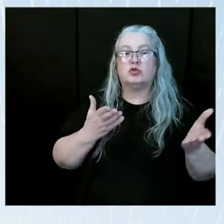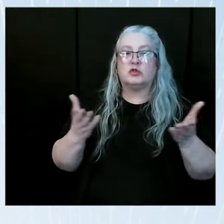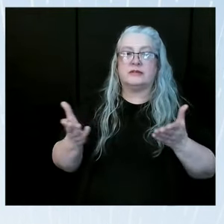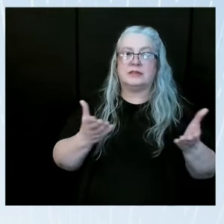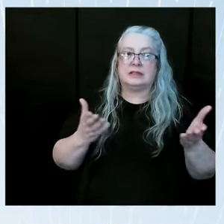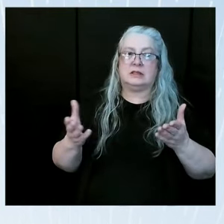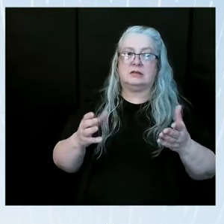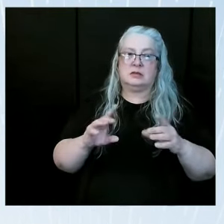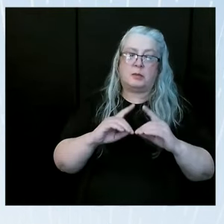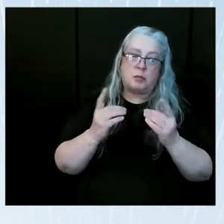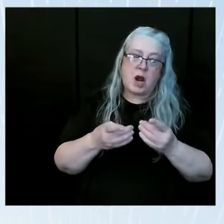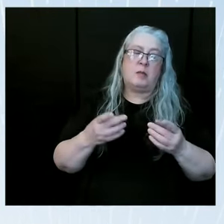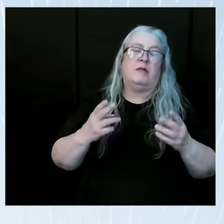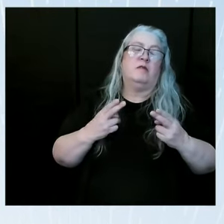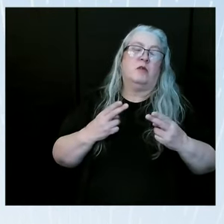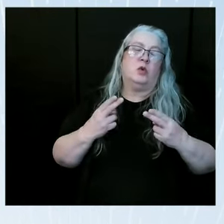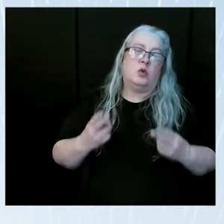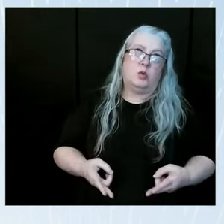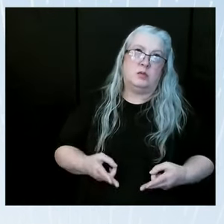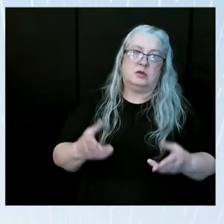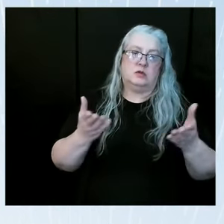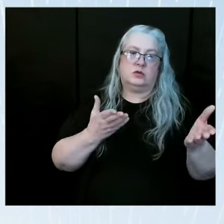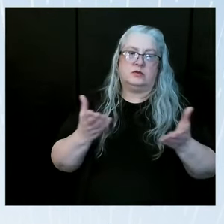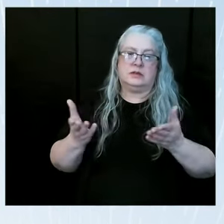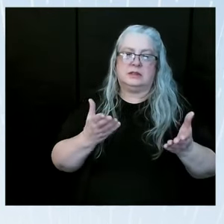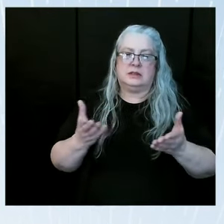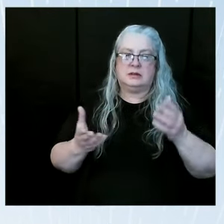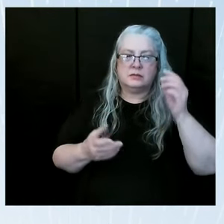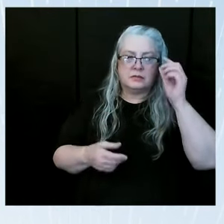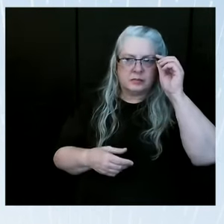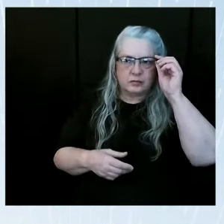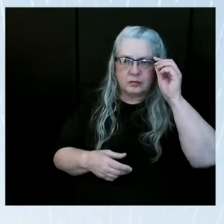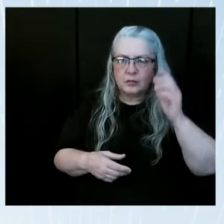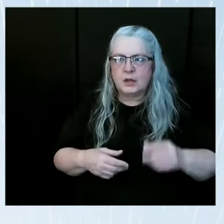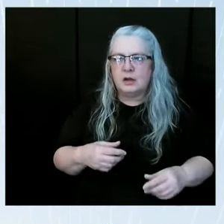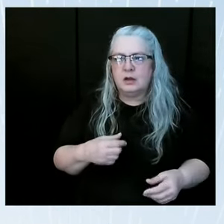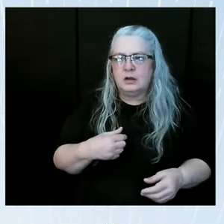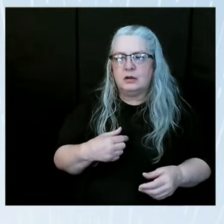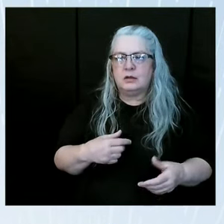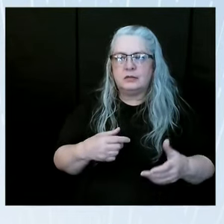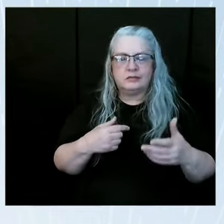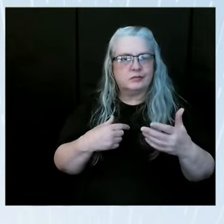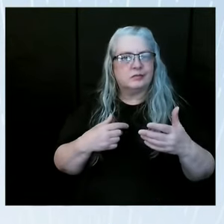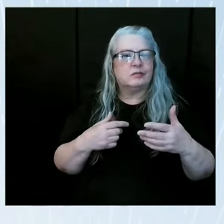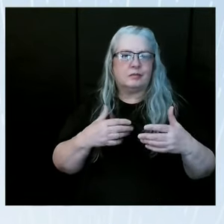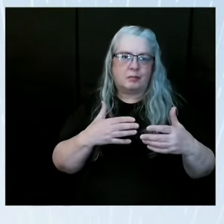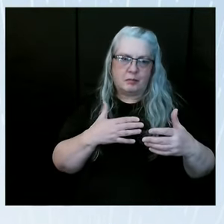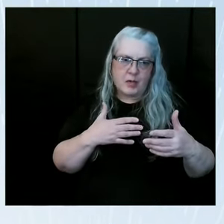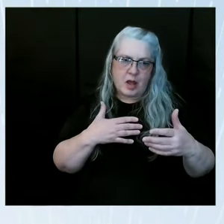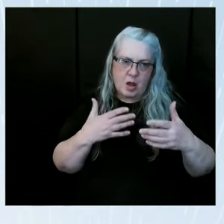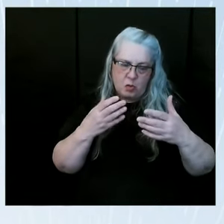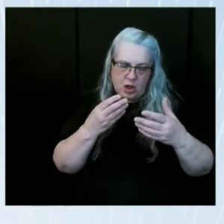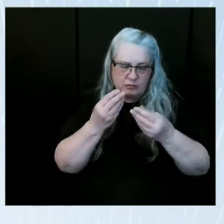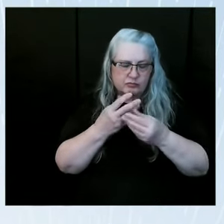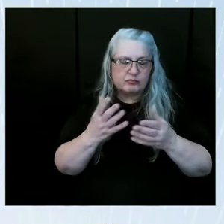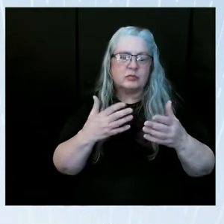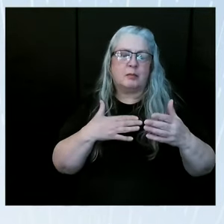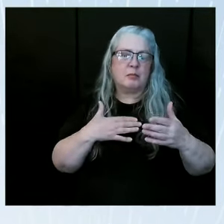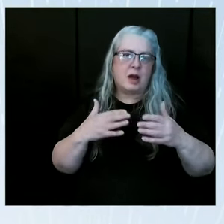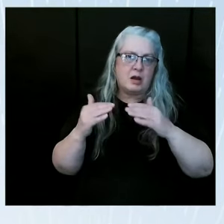protecting and not only protecting, but also making sure that they are saving lives. I want to thank them very